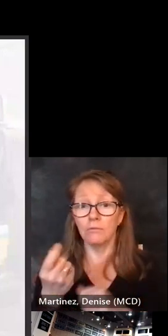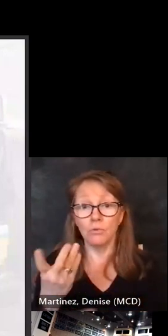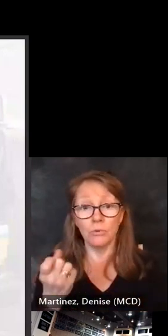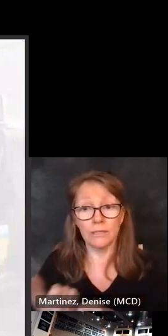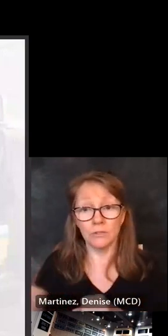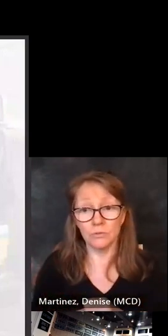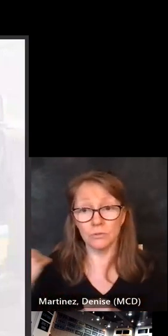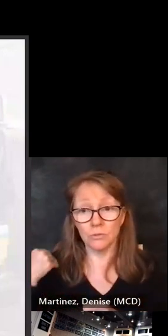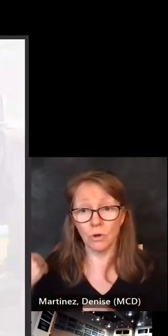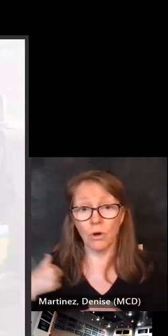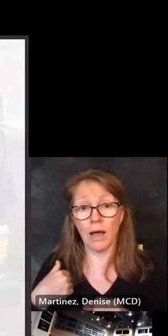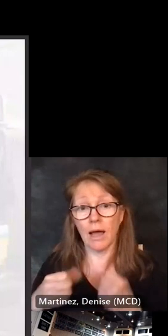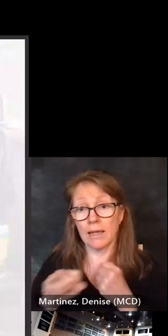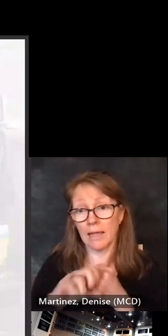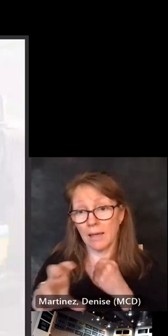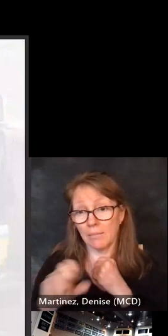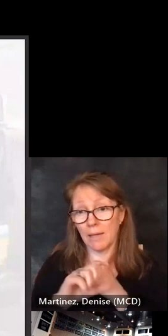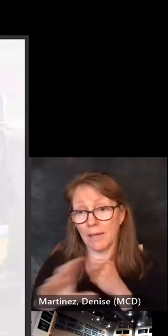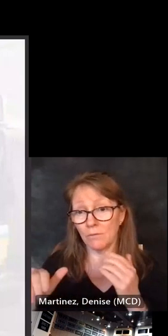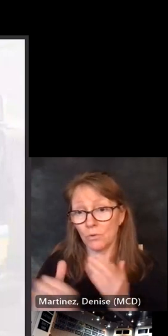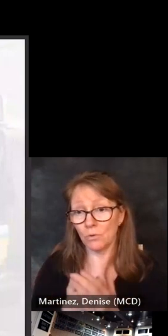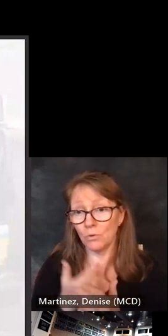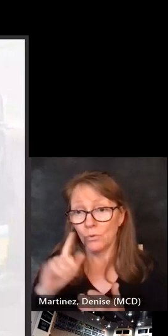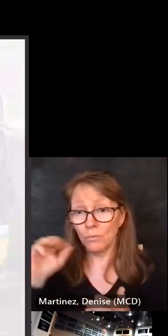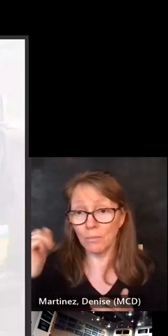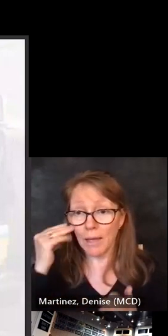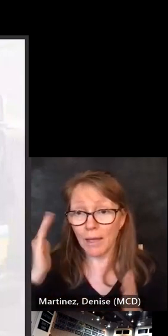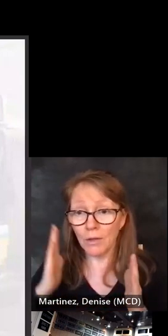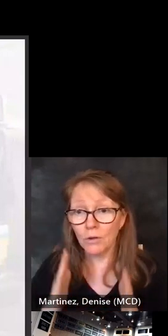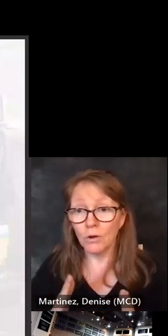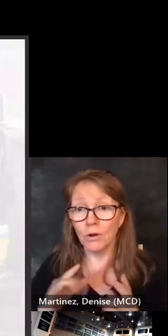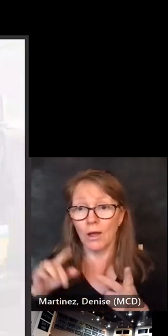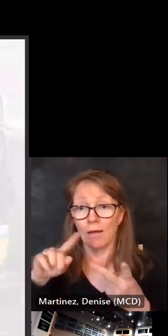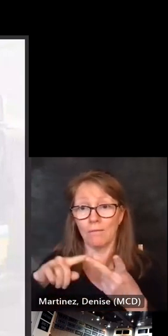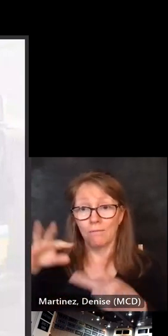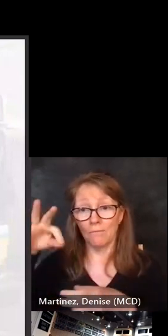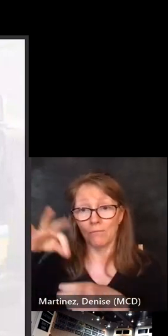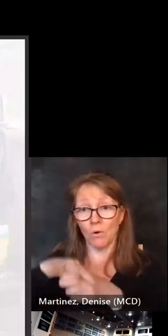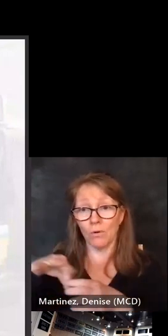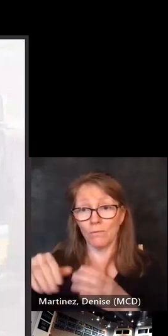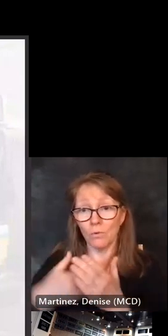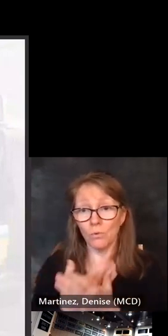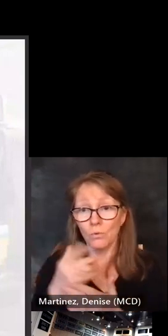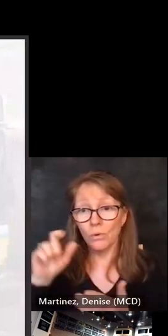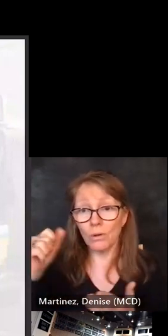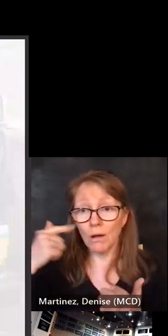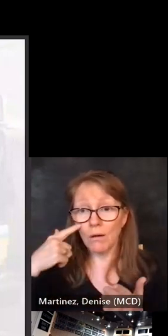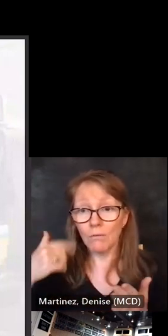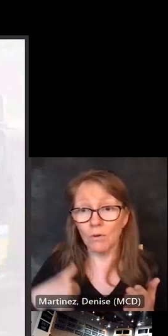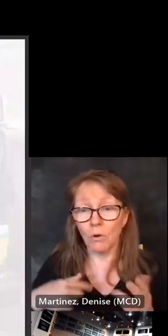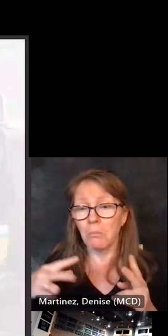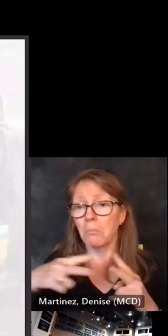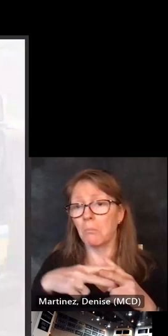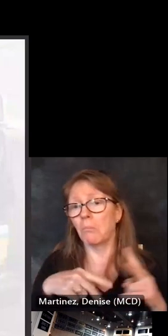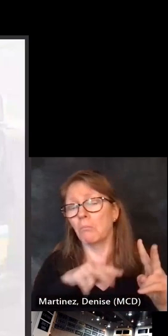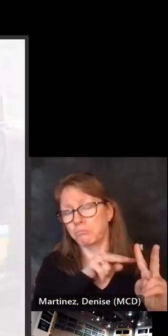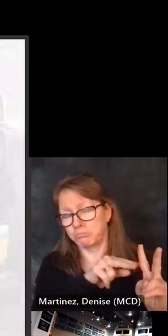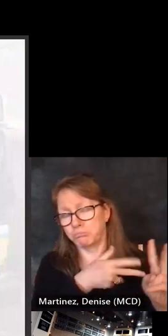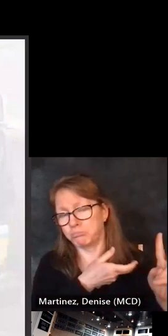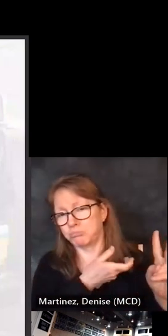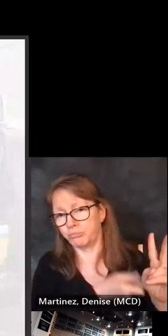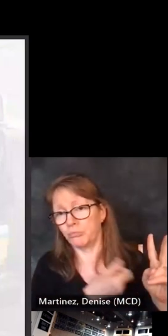mayor and voted for her. I voted for the new governor because I thought they both had the experience and the vision